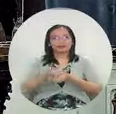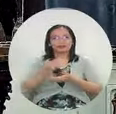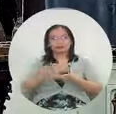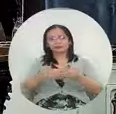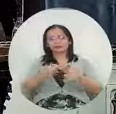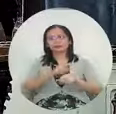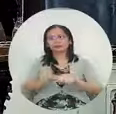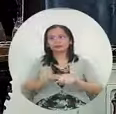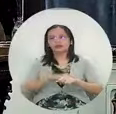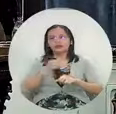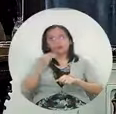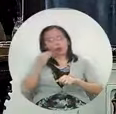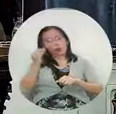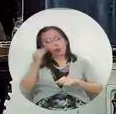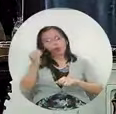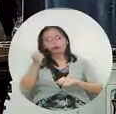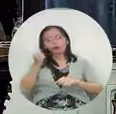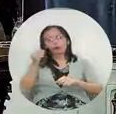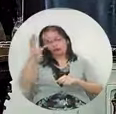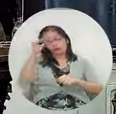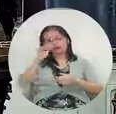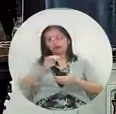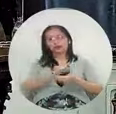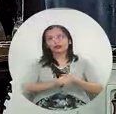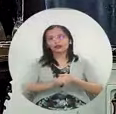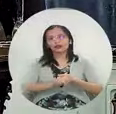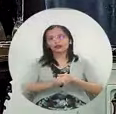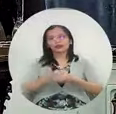gigutom ang bana, nagpauli, wa pa kalungag.